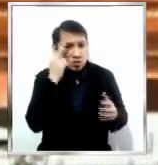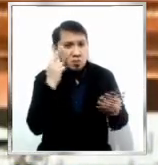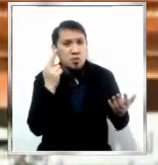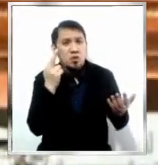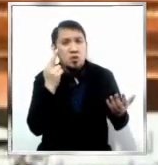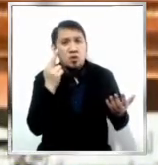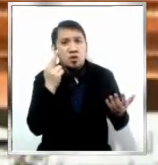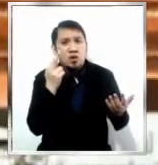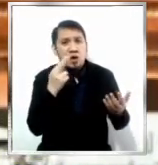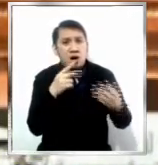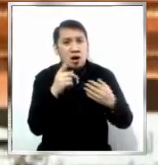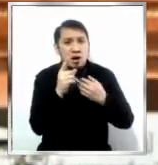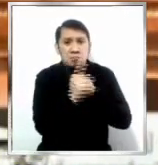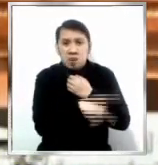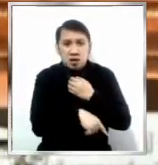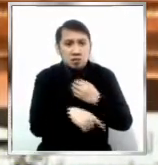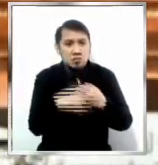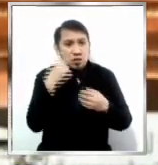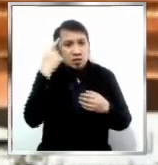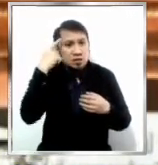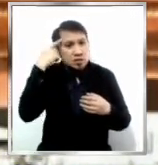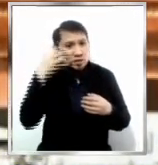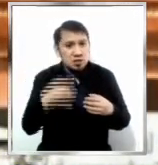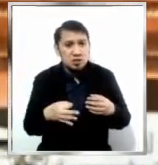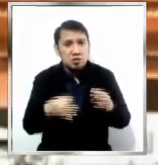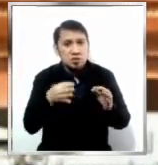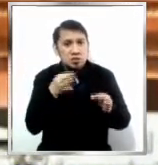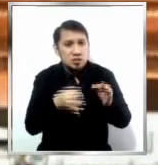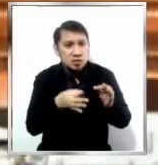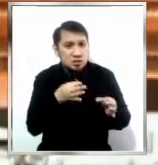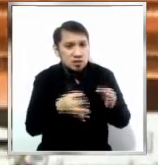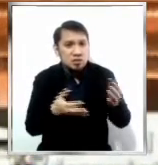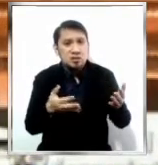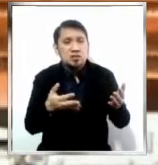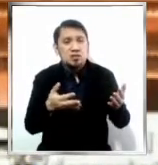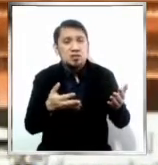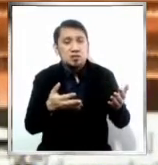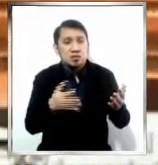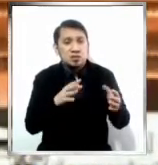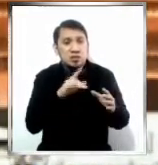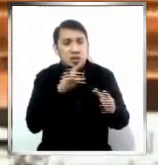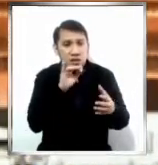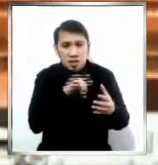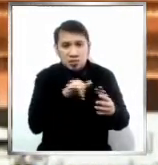these things happen and should be there included